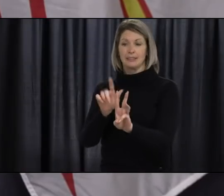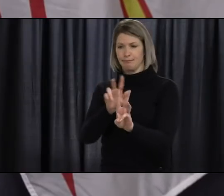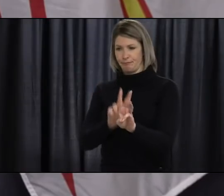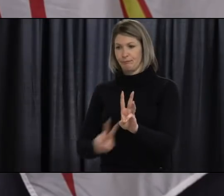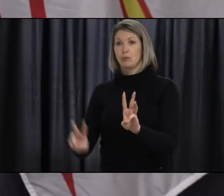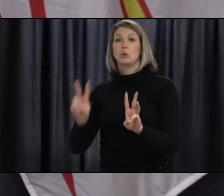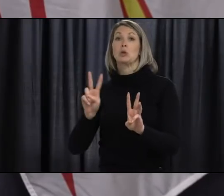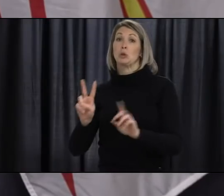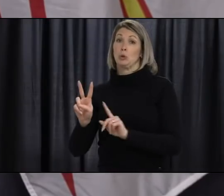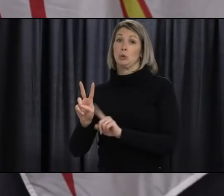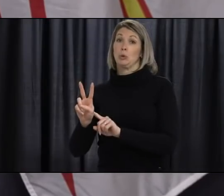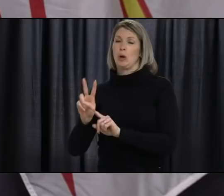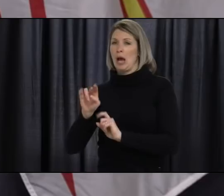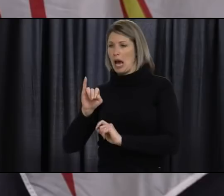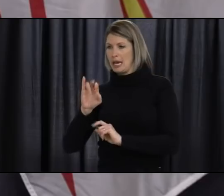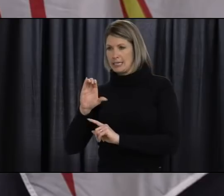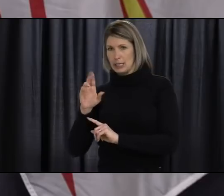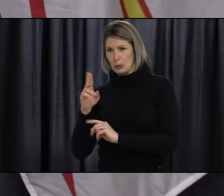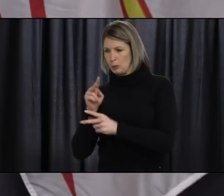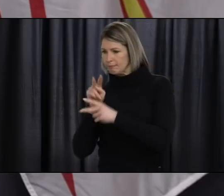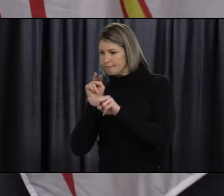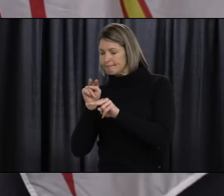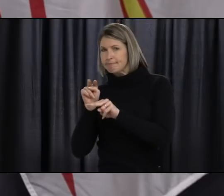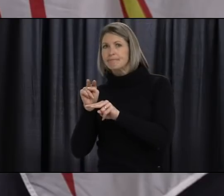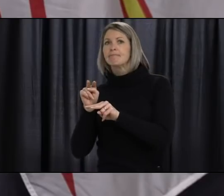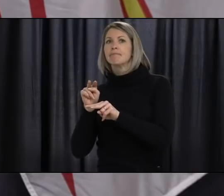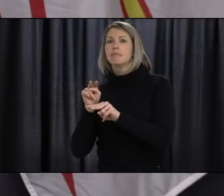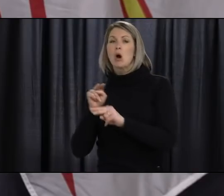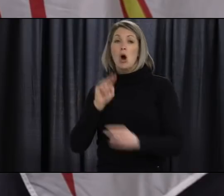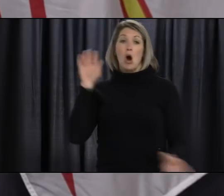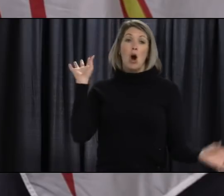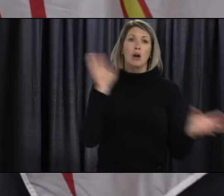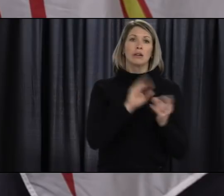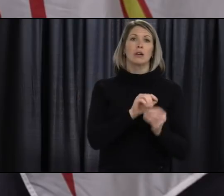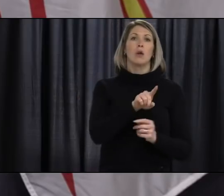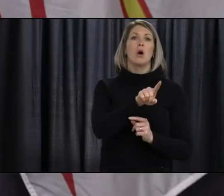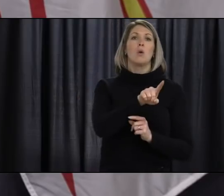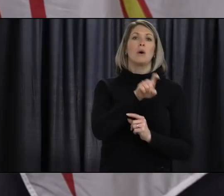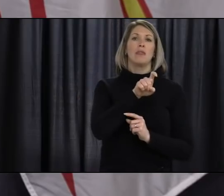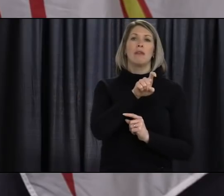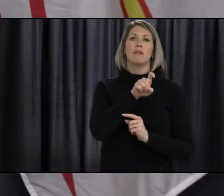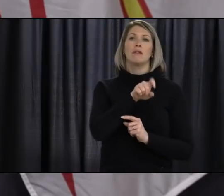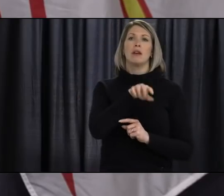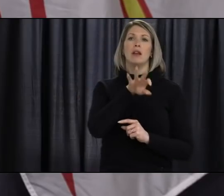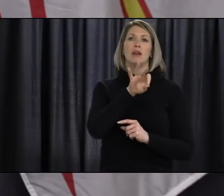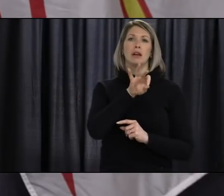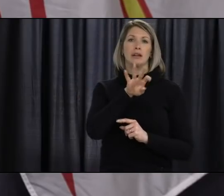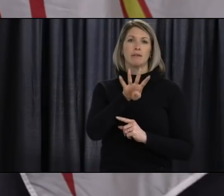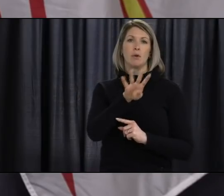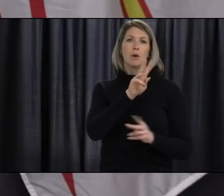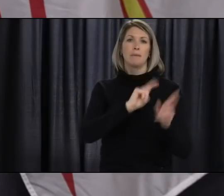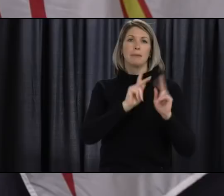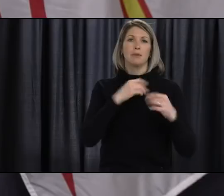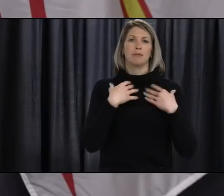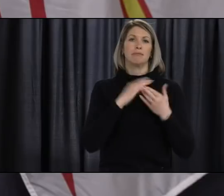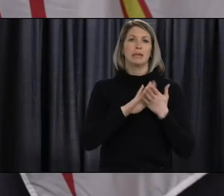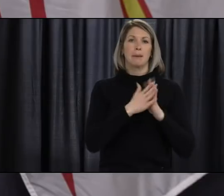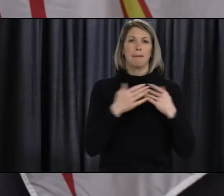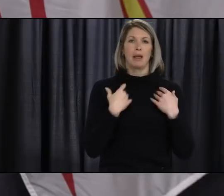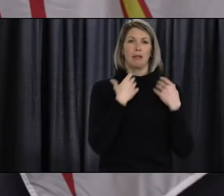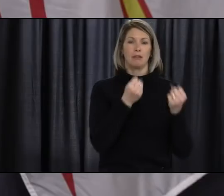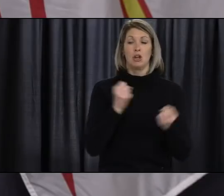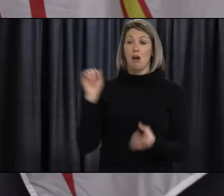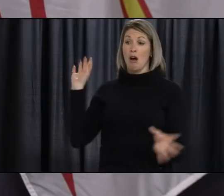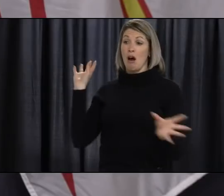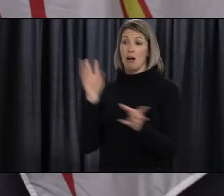in intensive care. 194 people have now recovered, and in total we have tested